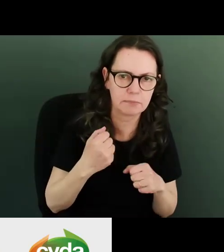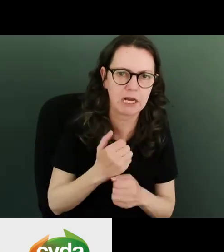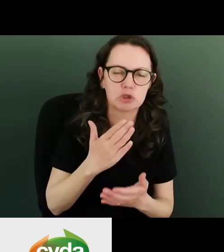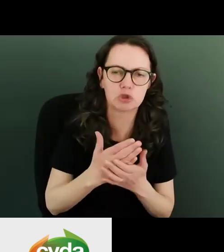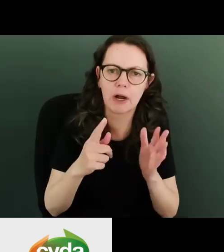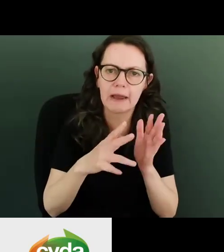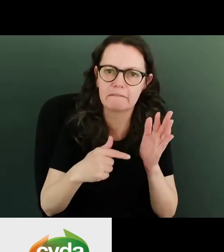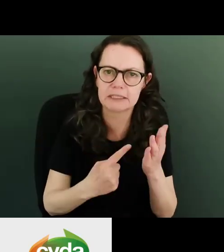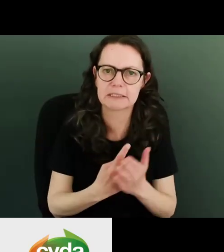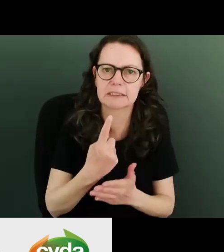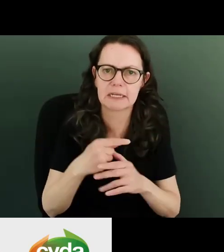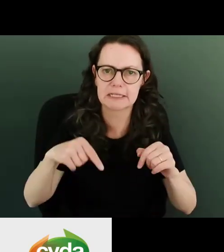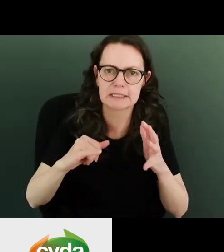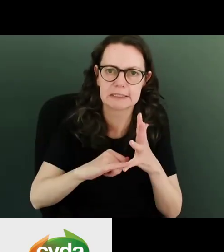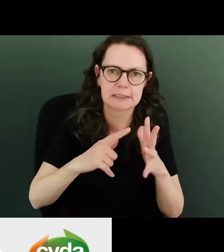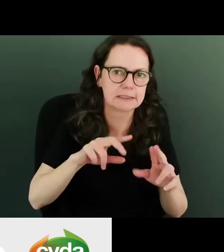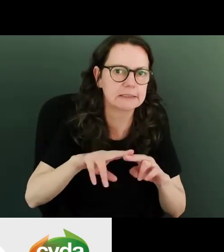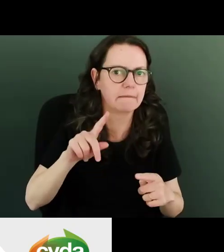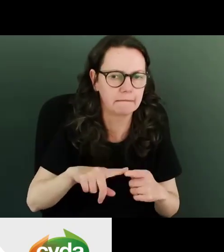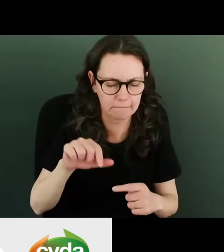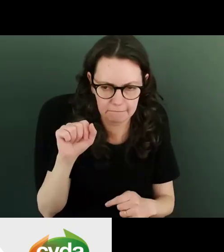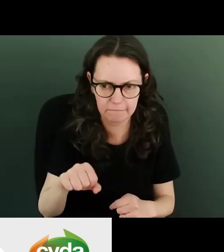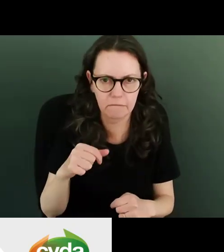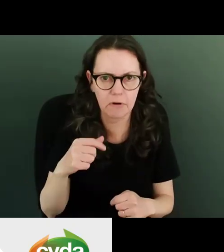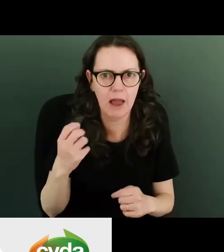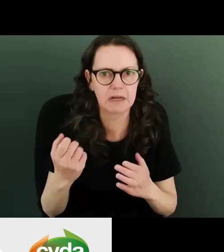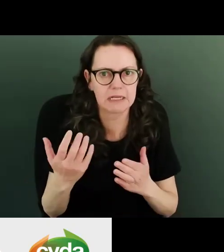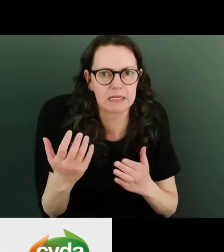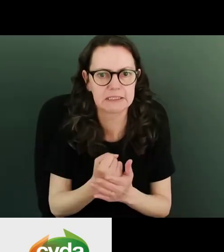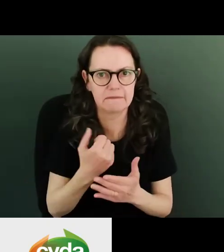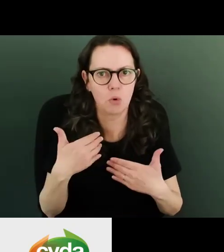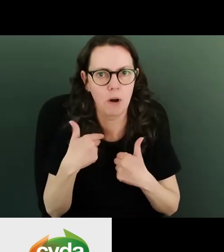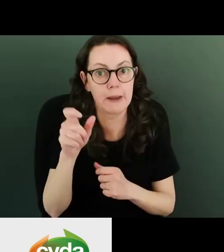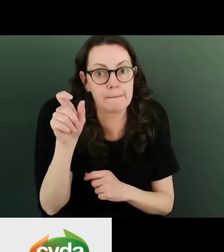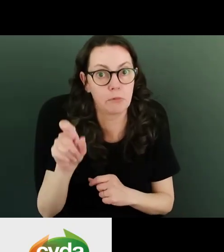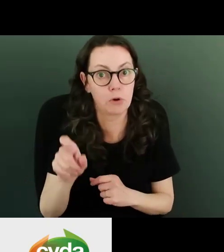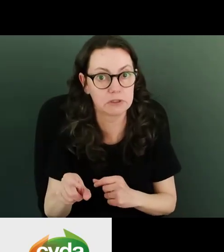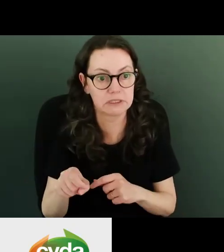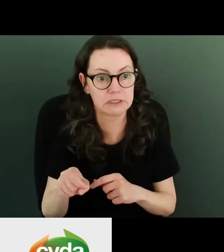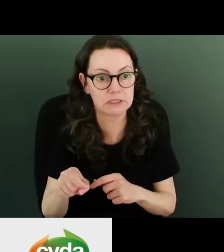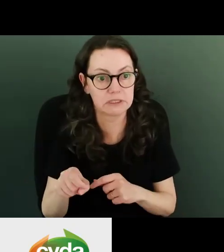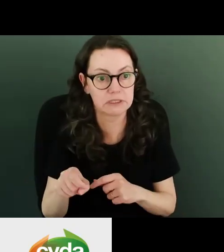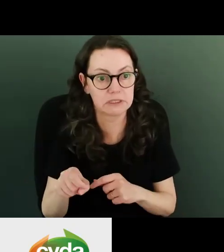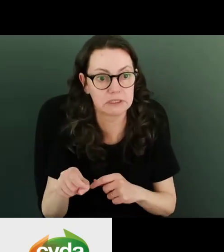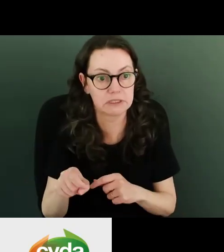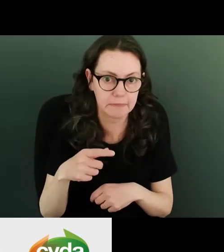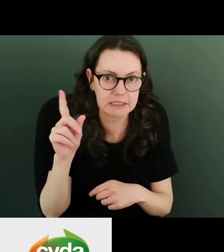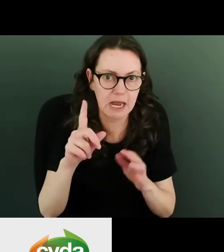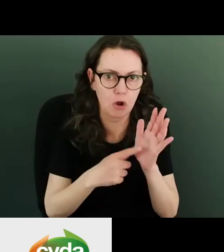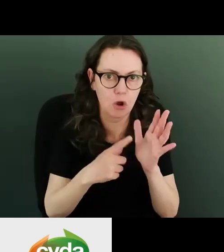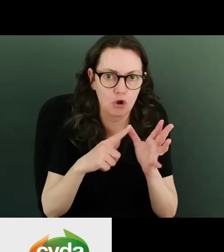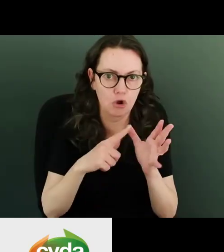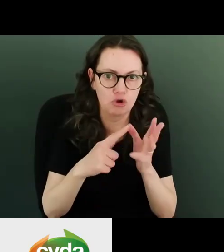as possible, as I alluded to earlier. We do have a safety and wellbeing officer always in our meeting. Today, that's